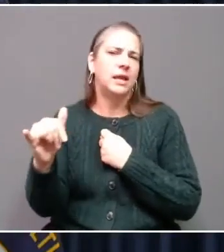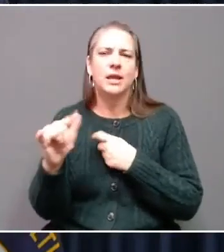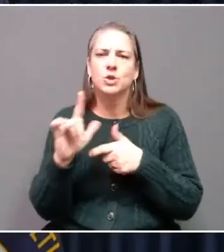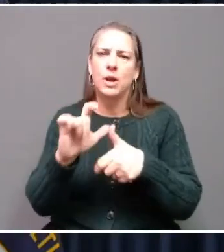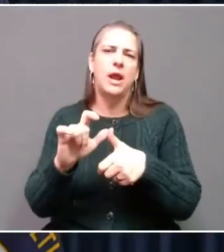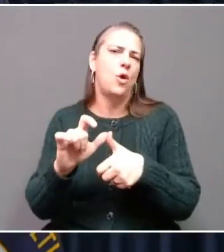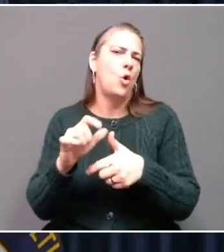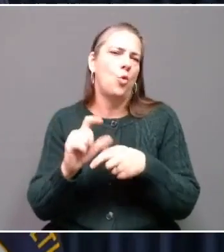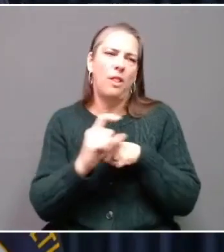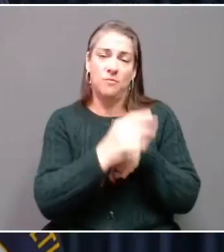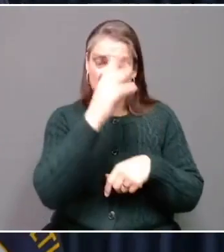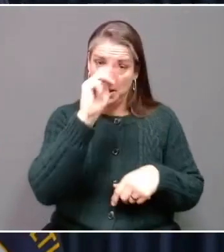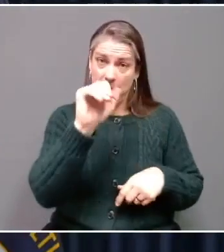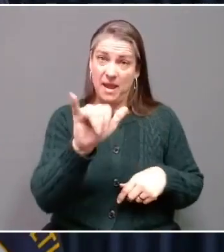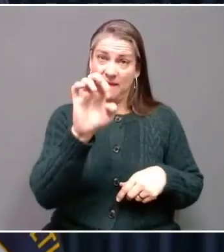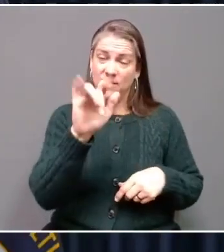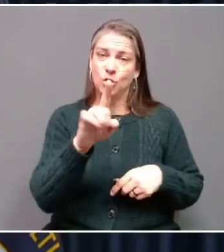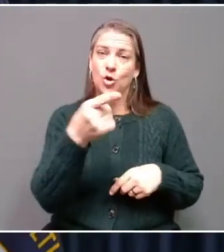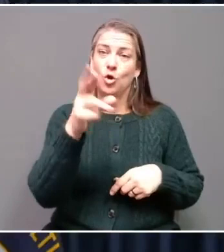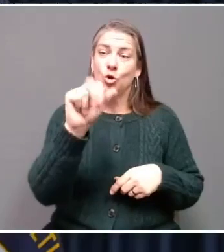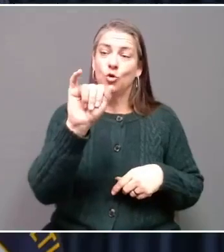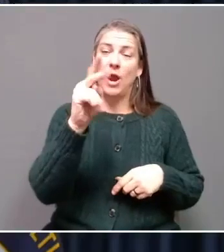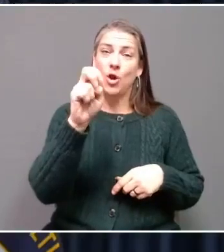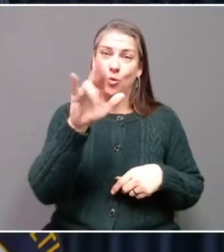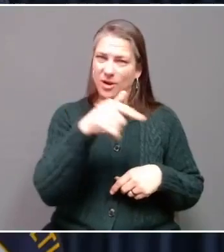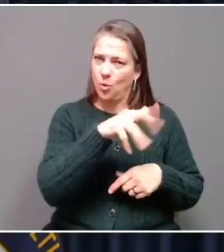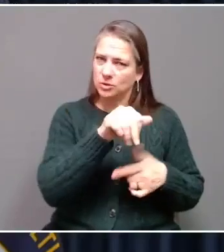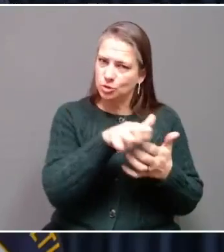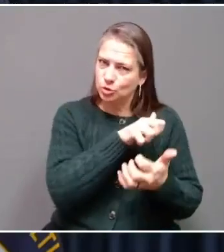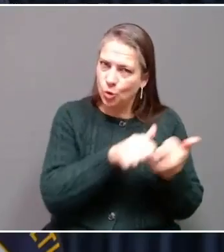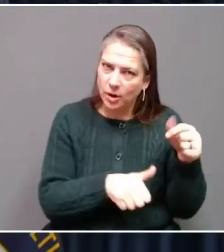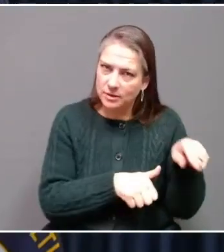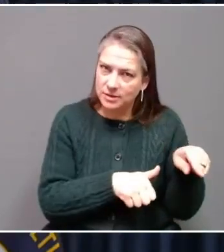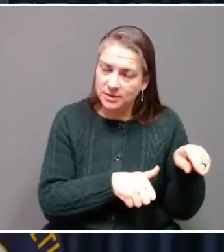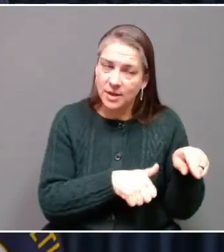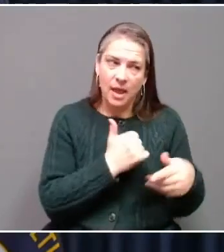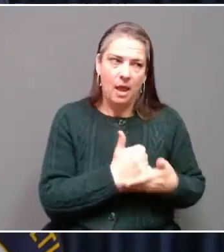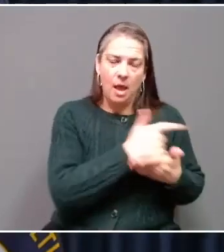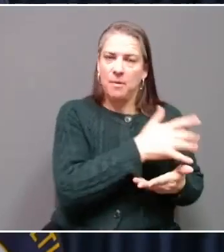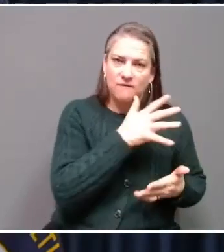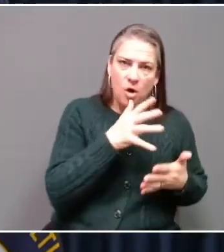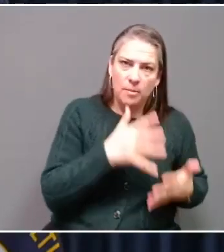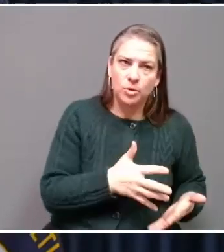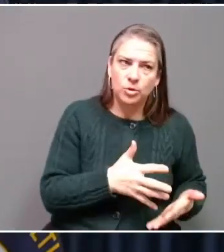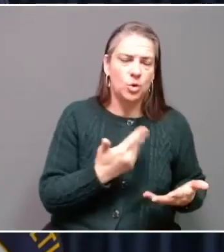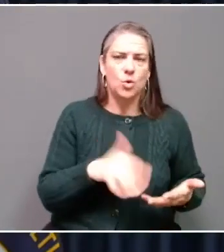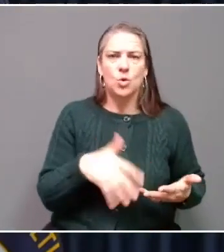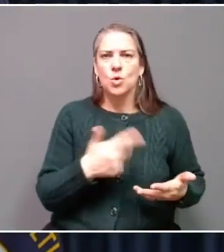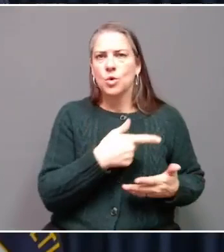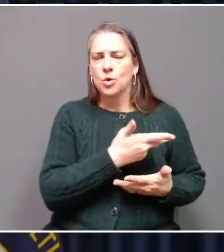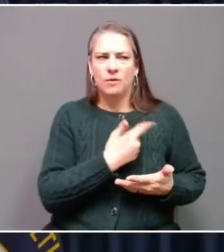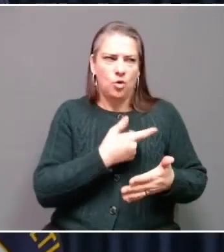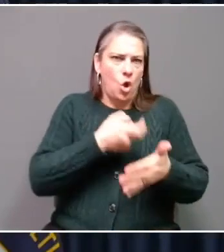the Mayfield Granary had been destroyed, and it helped these farmers to defray some of the additional costs of